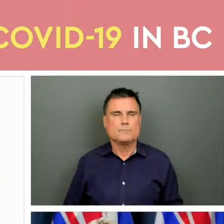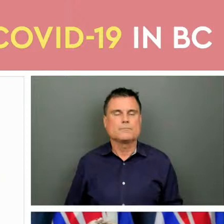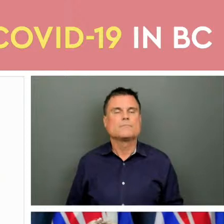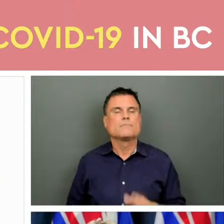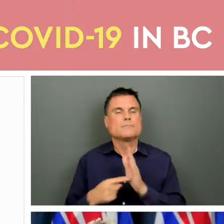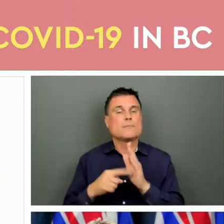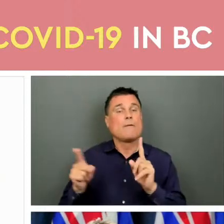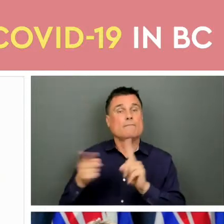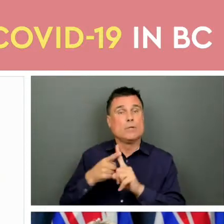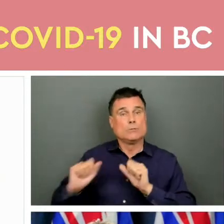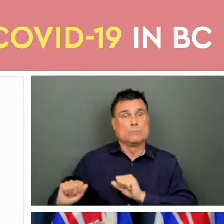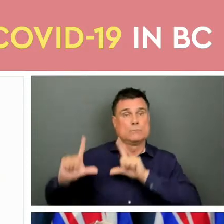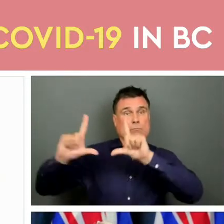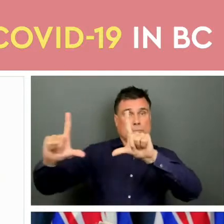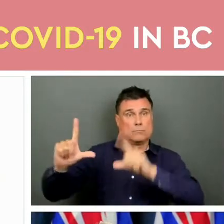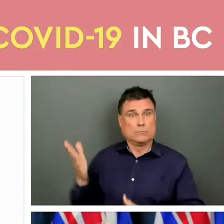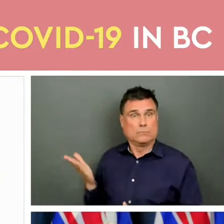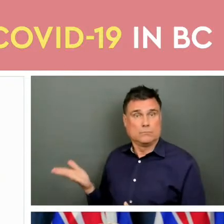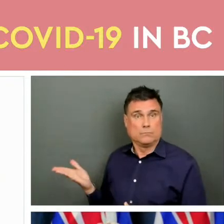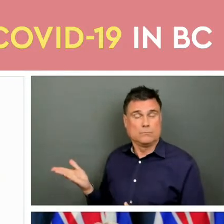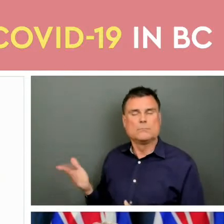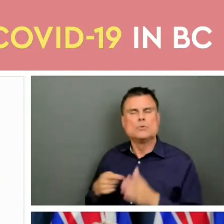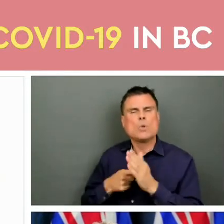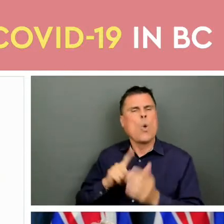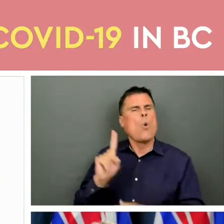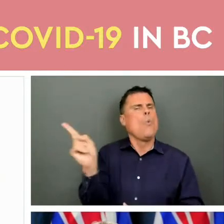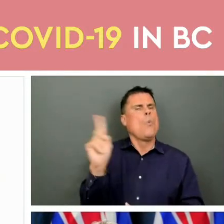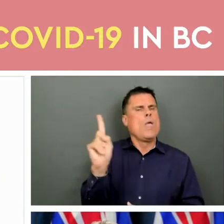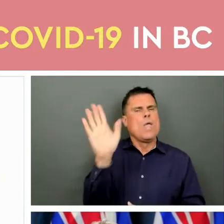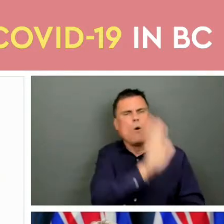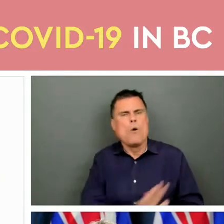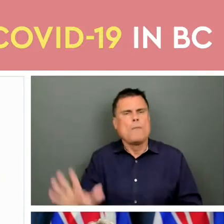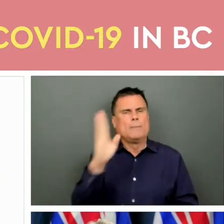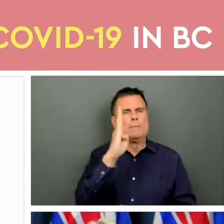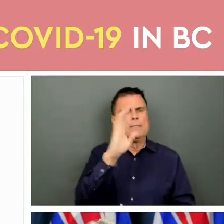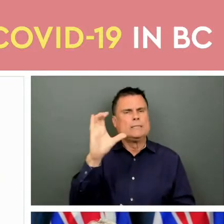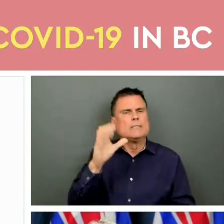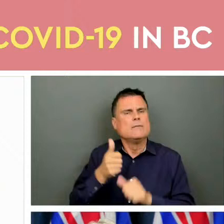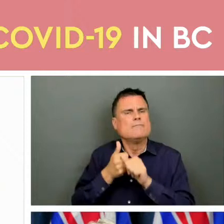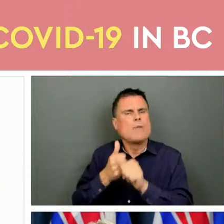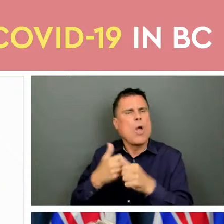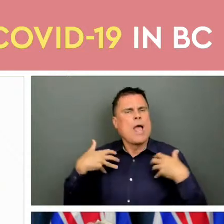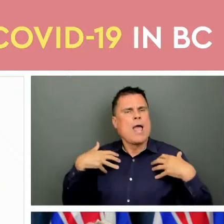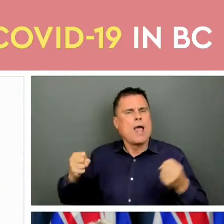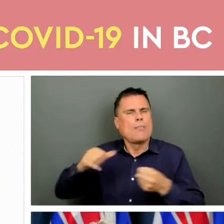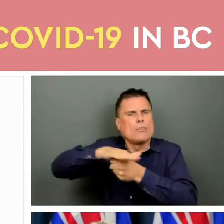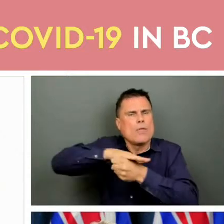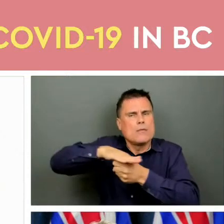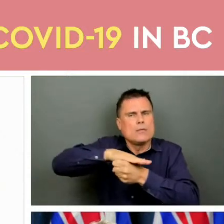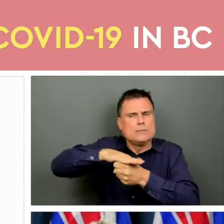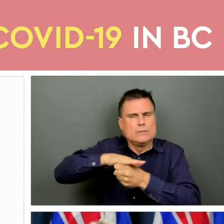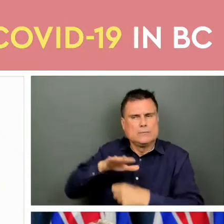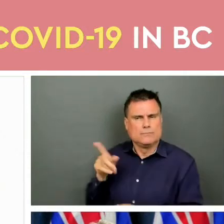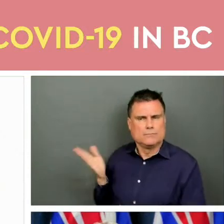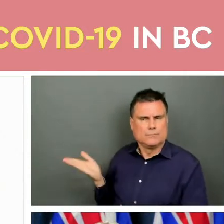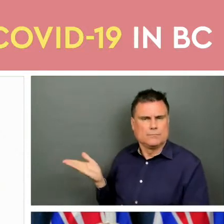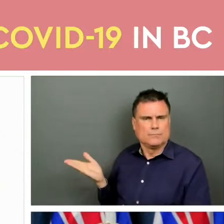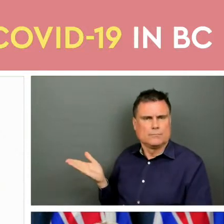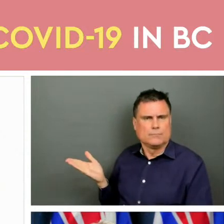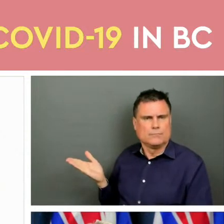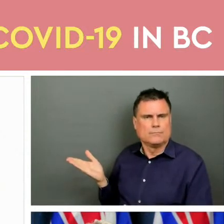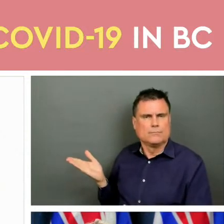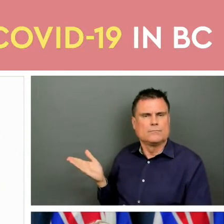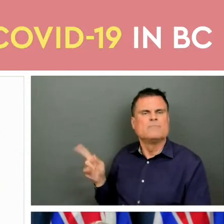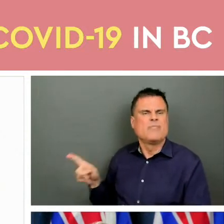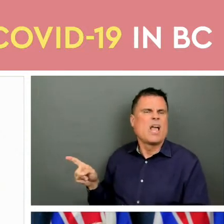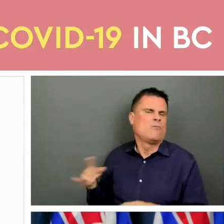The first slide we'll present is the geographic distribution. This is by local health area to be consistent with the presentations that we've been